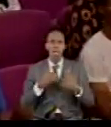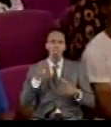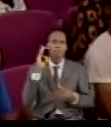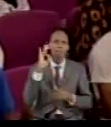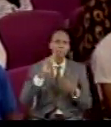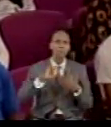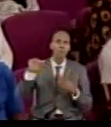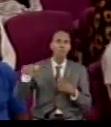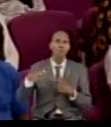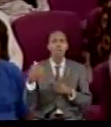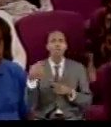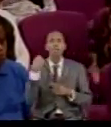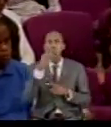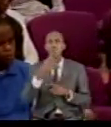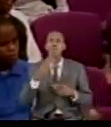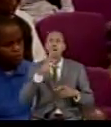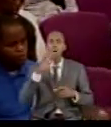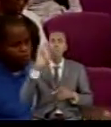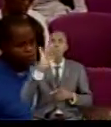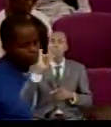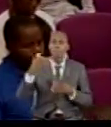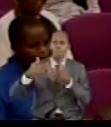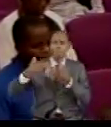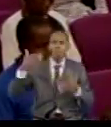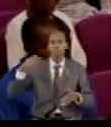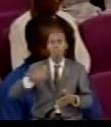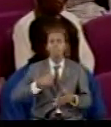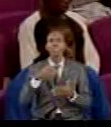are preaching it before me. That the